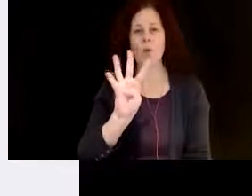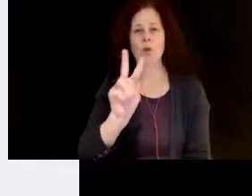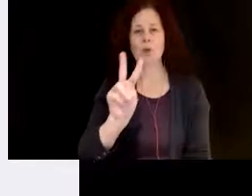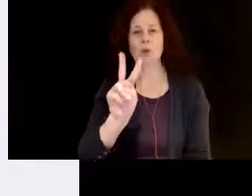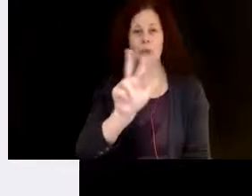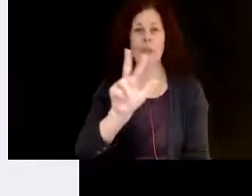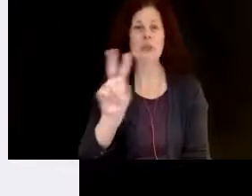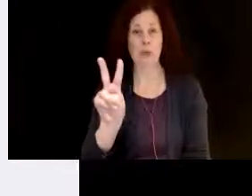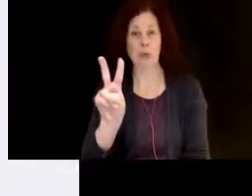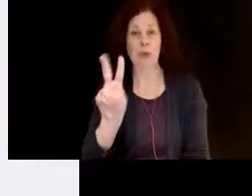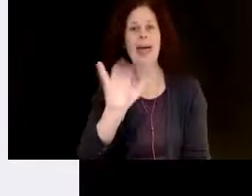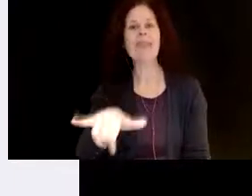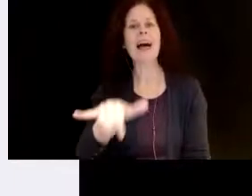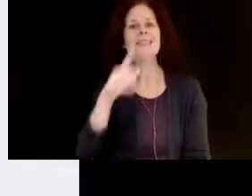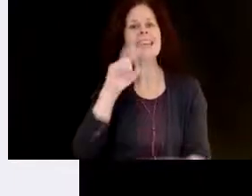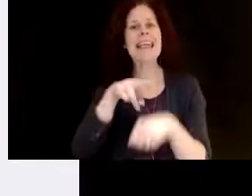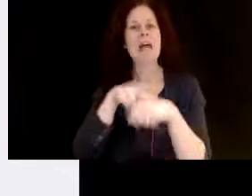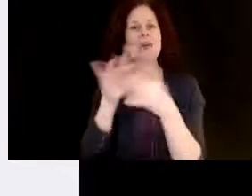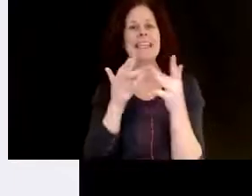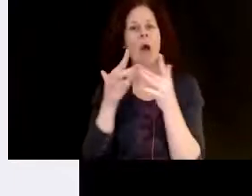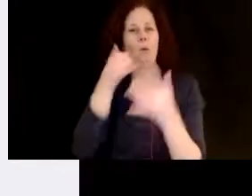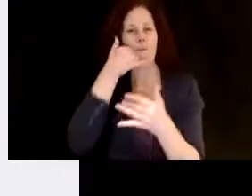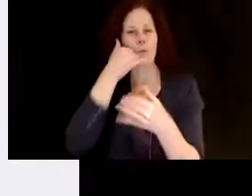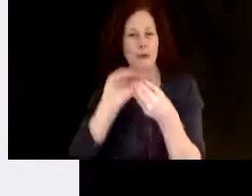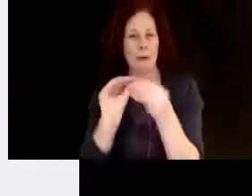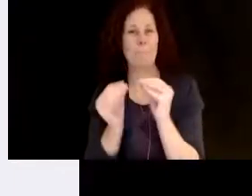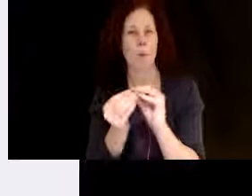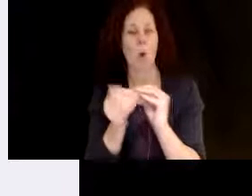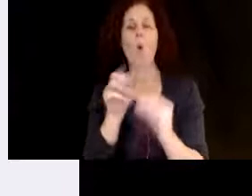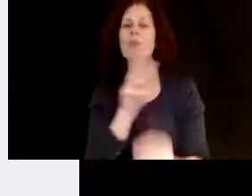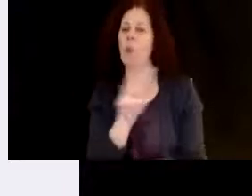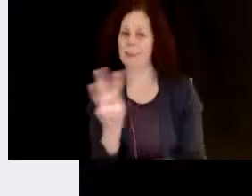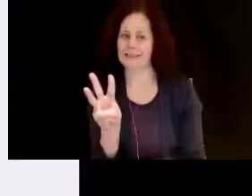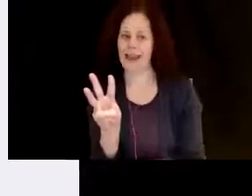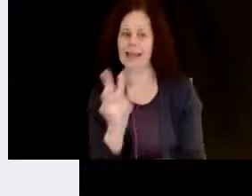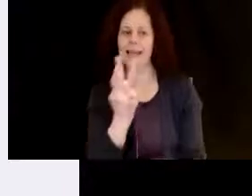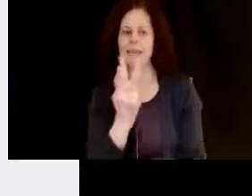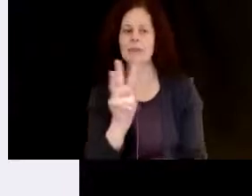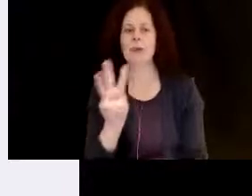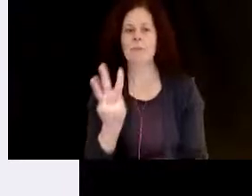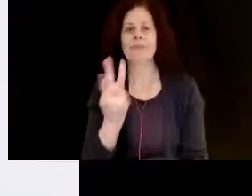1-800-949-4232. And you can also access that through the website, which is